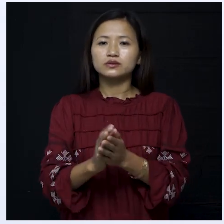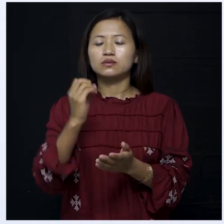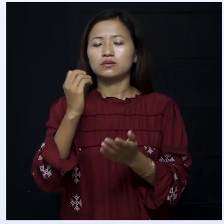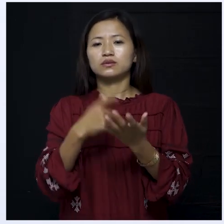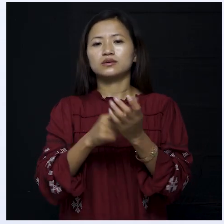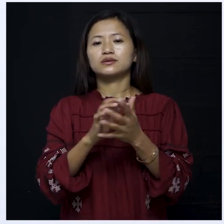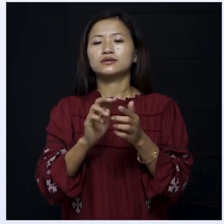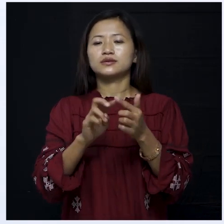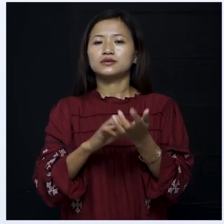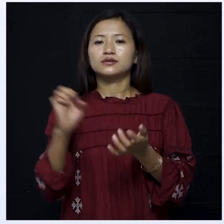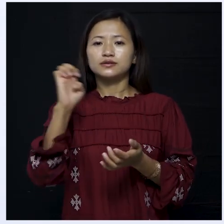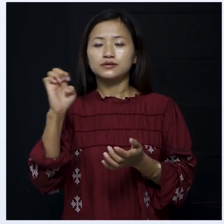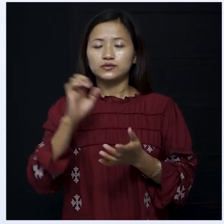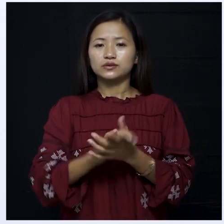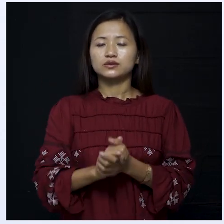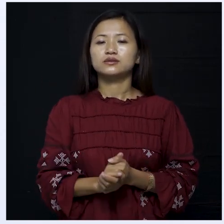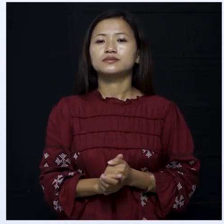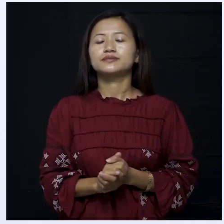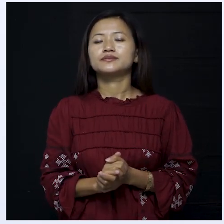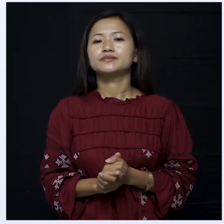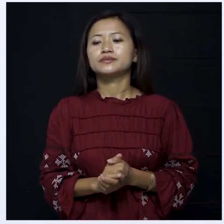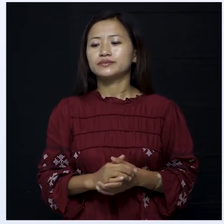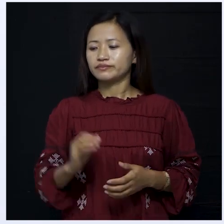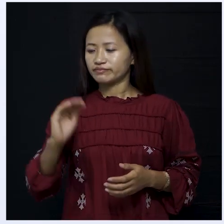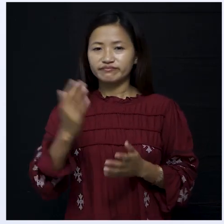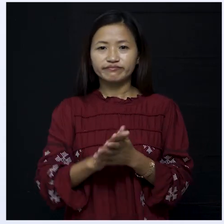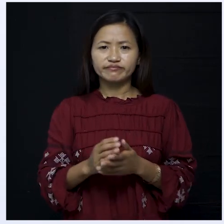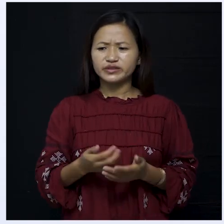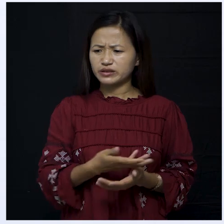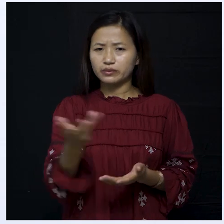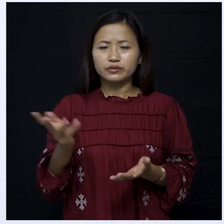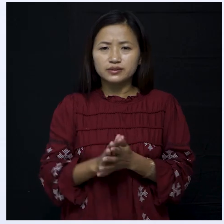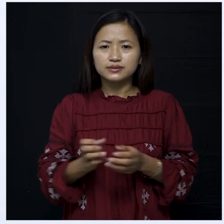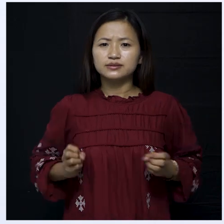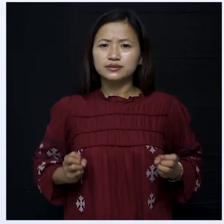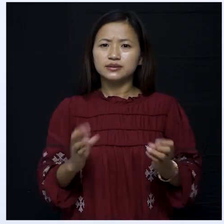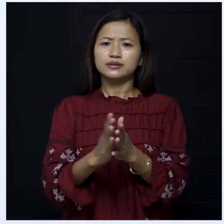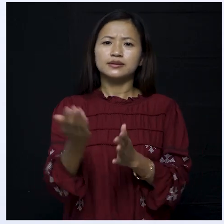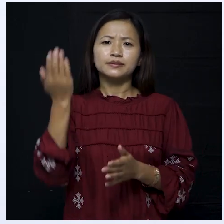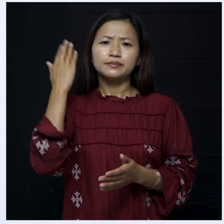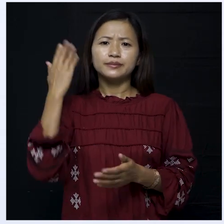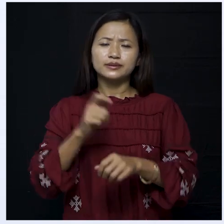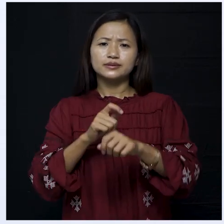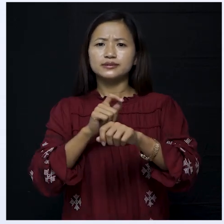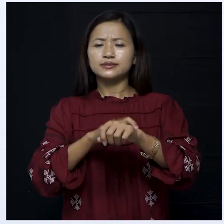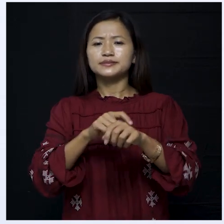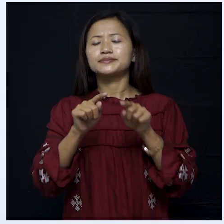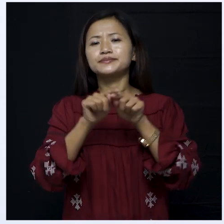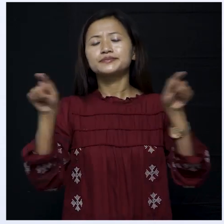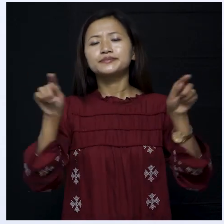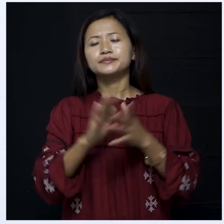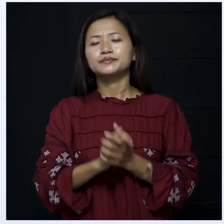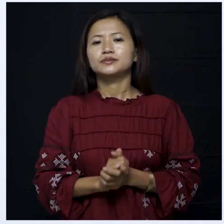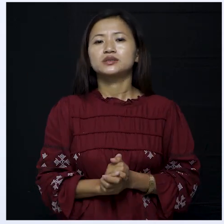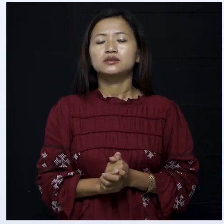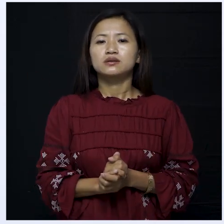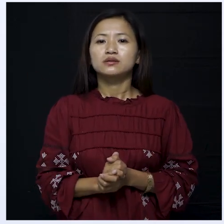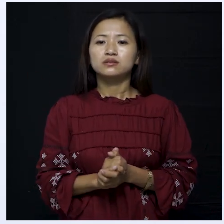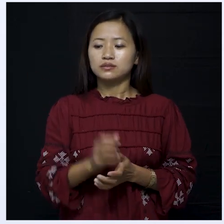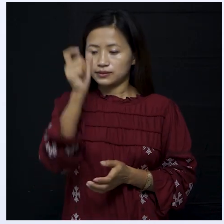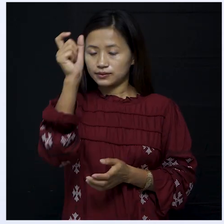So here, somewhere, starting from a past timeline, somewhere at a point of the past,